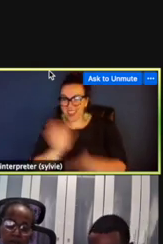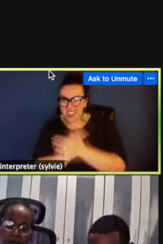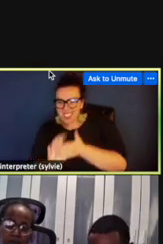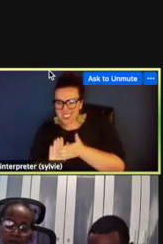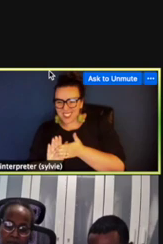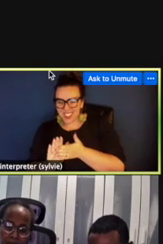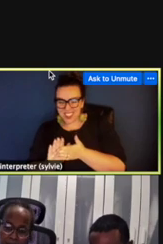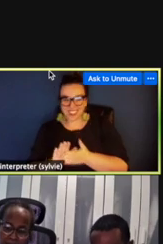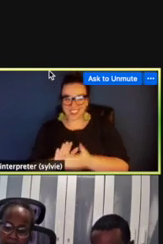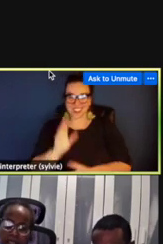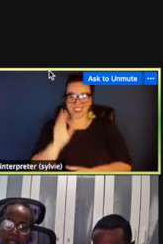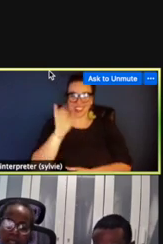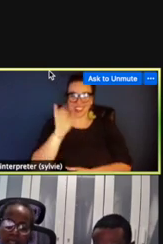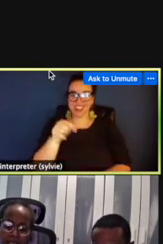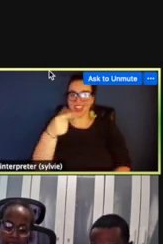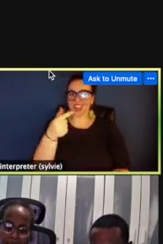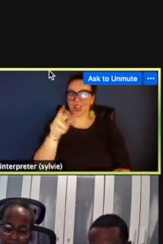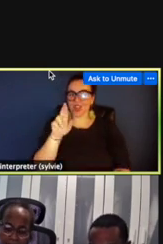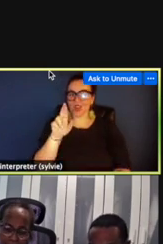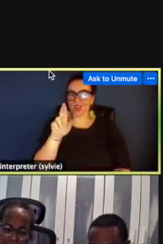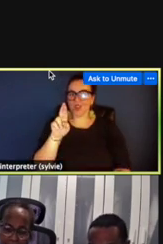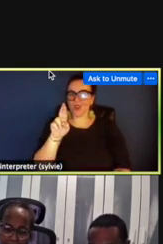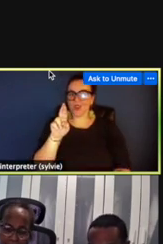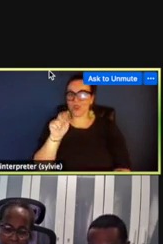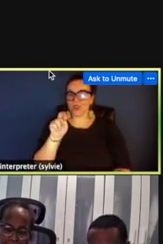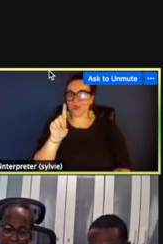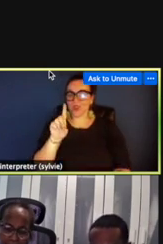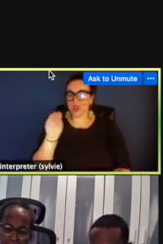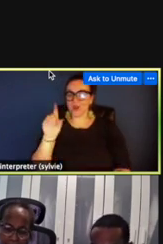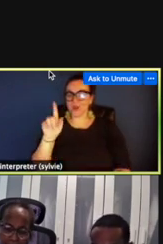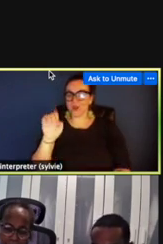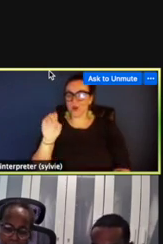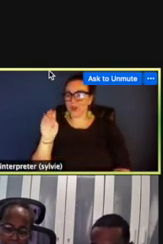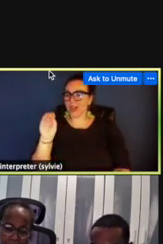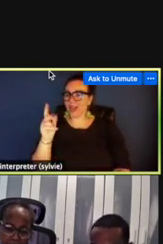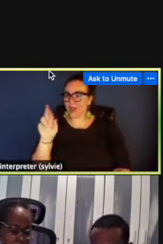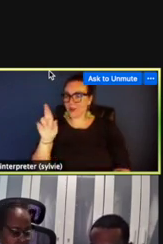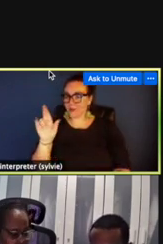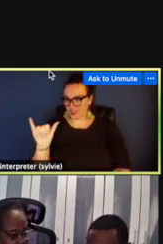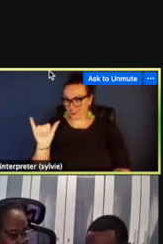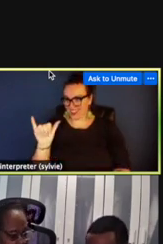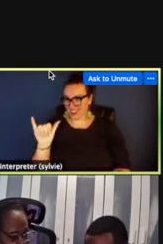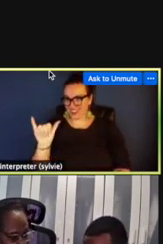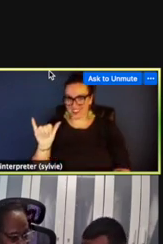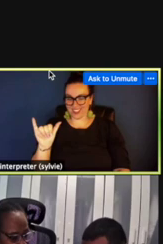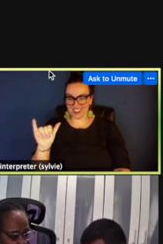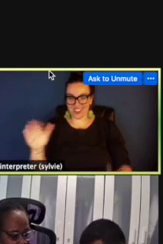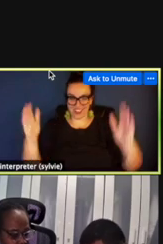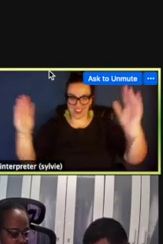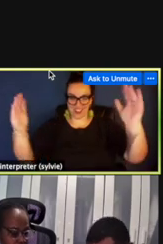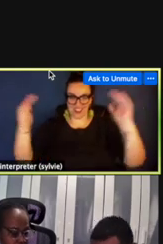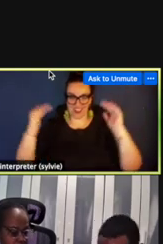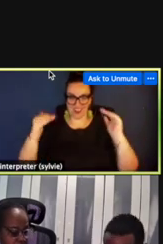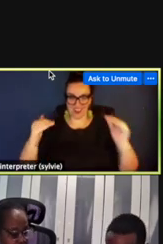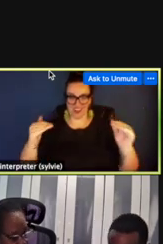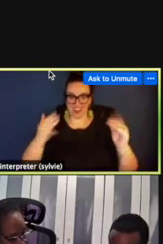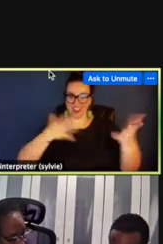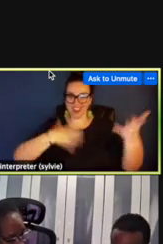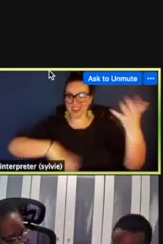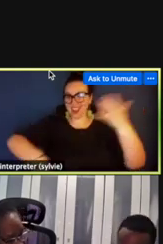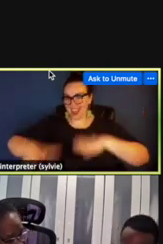That's the grand. And that's the Rhino Opry. And what is these costumes? That's